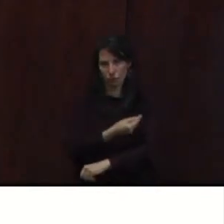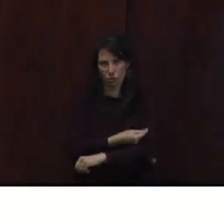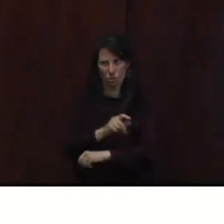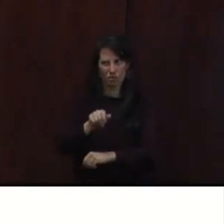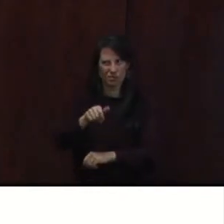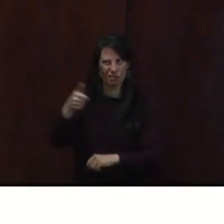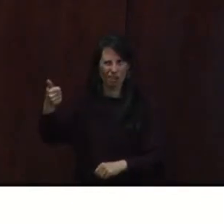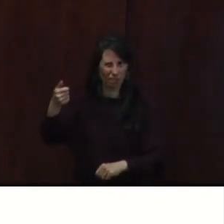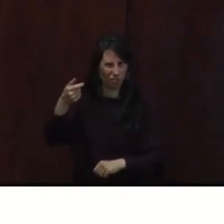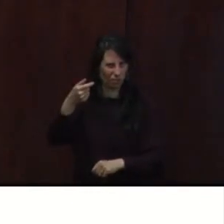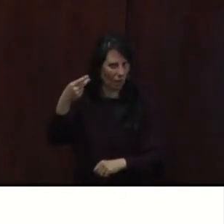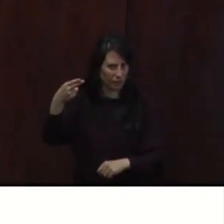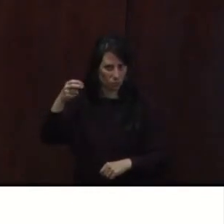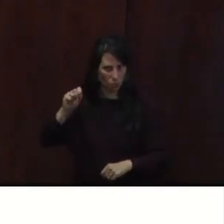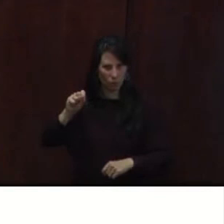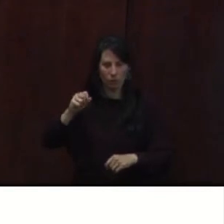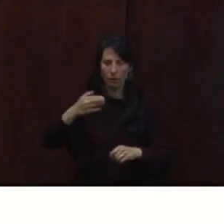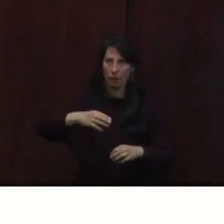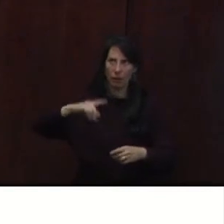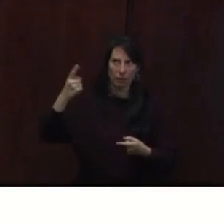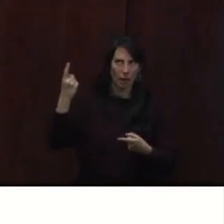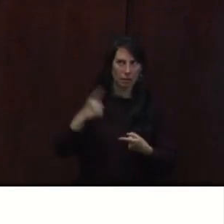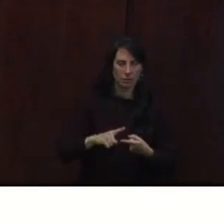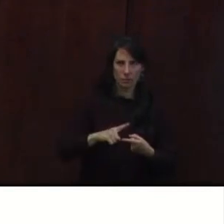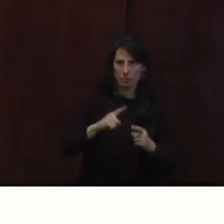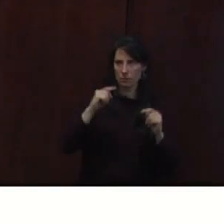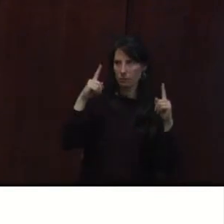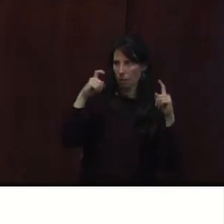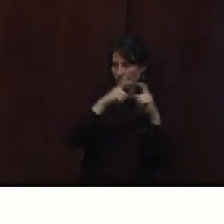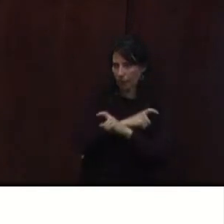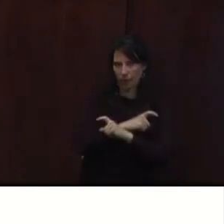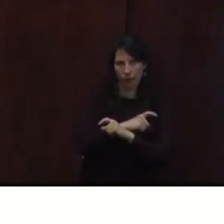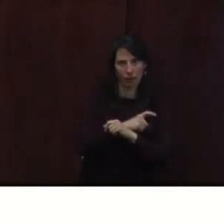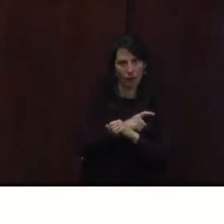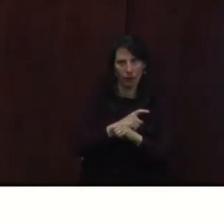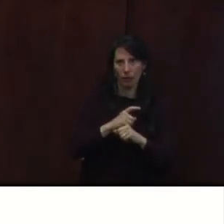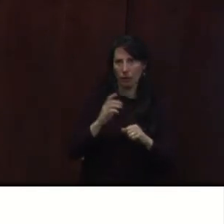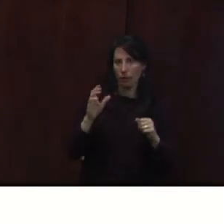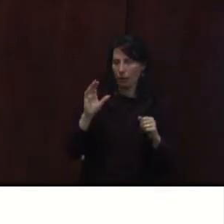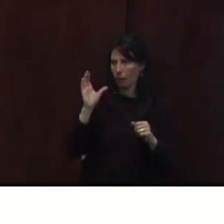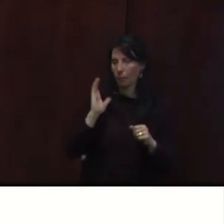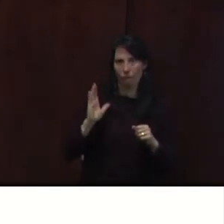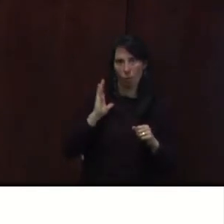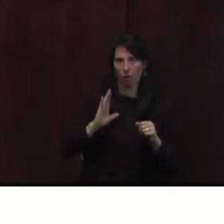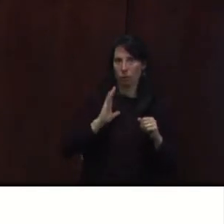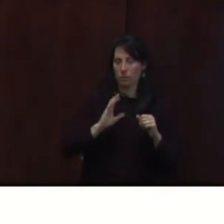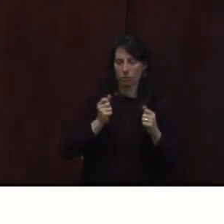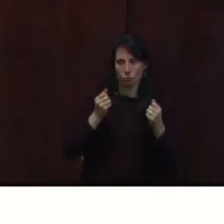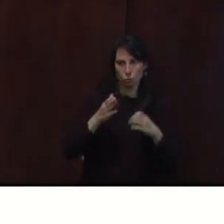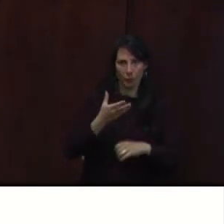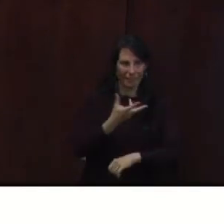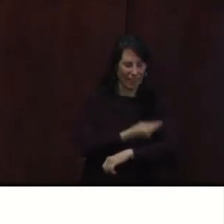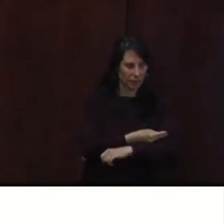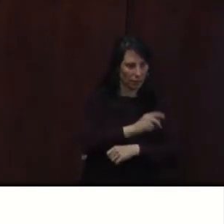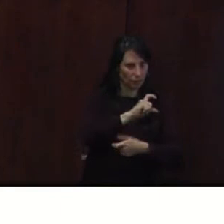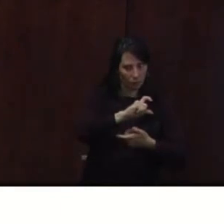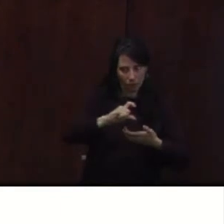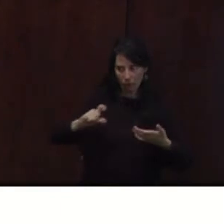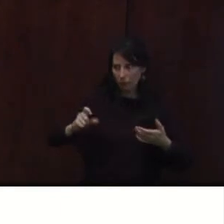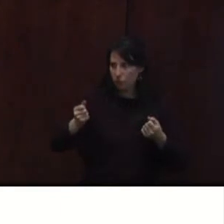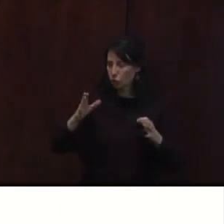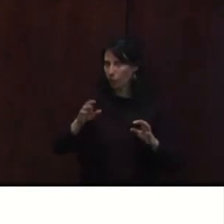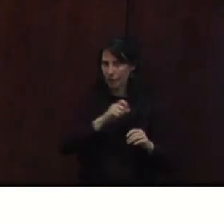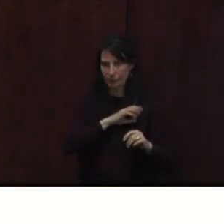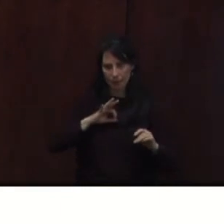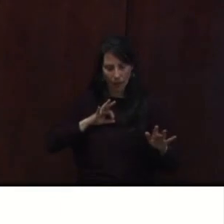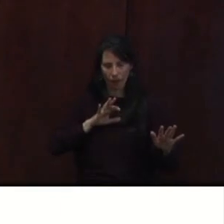just removes a lot of complications from having to have multiple vaccines, multiple doses at the same site for scheduling purposes. So those second